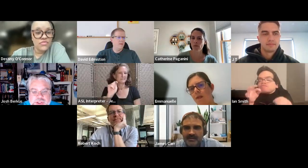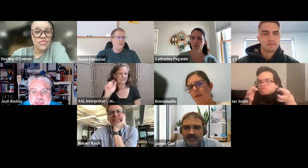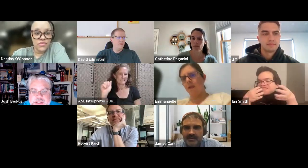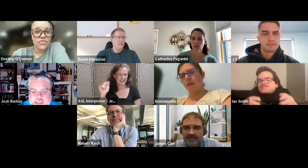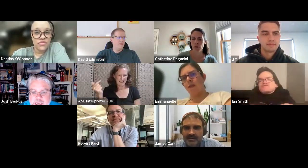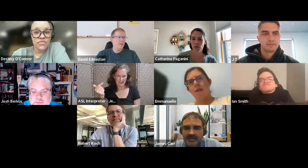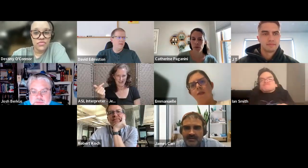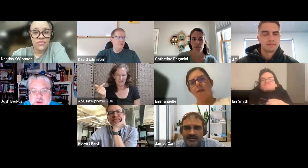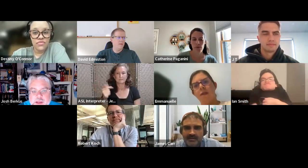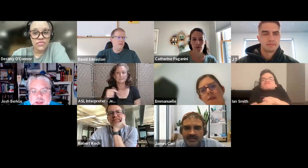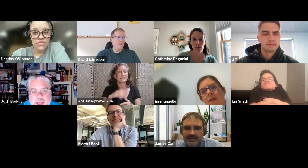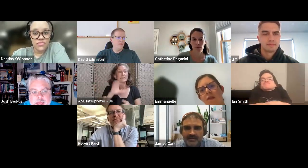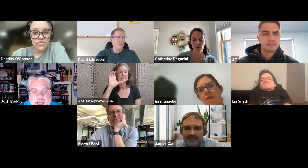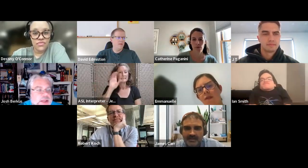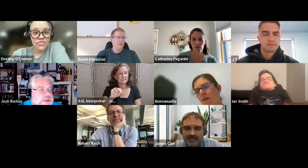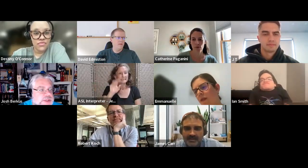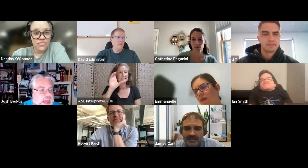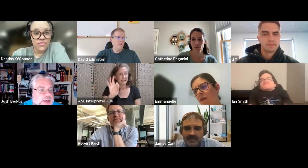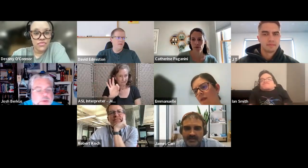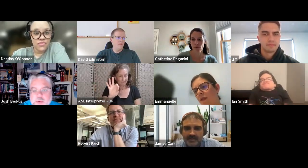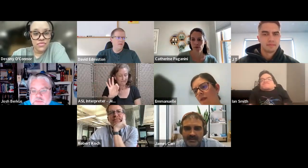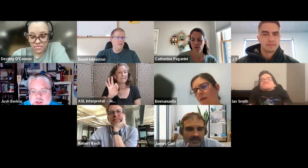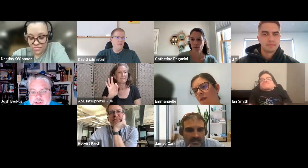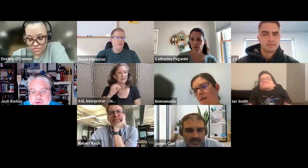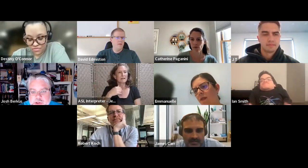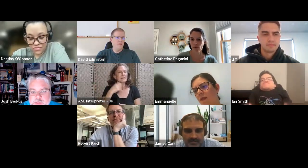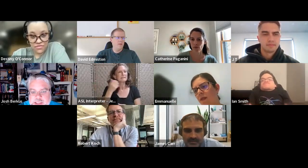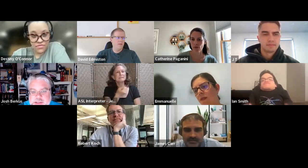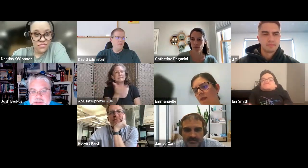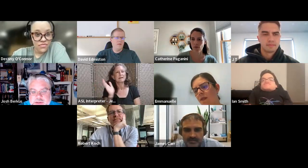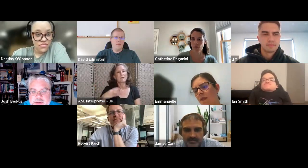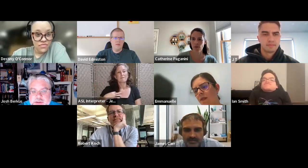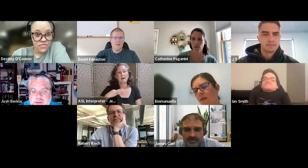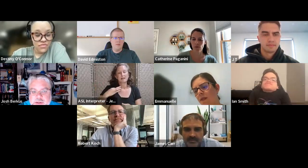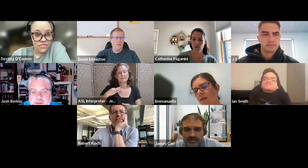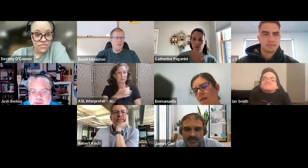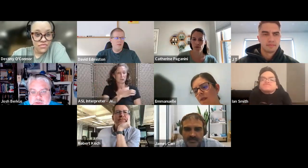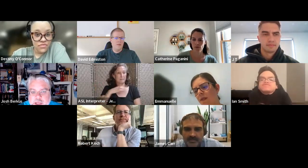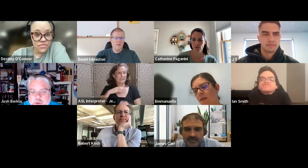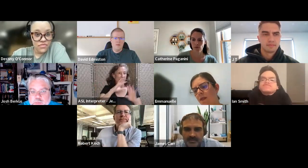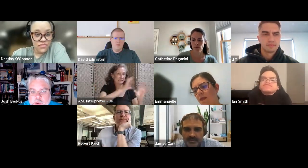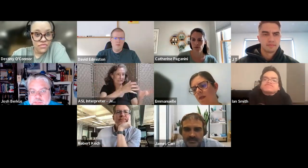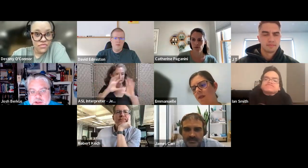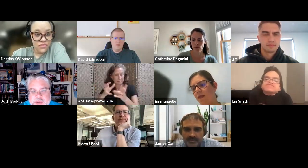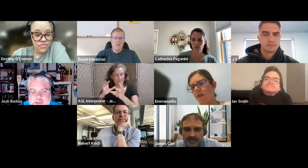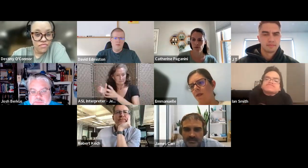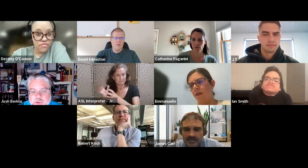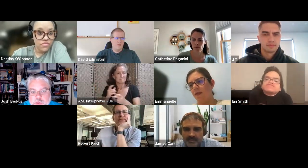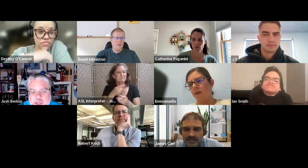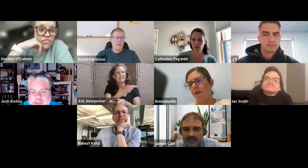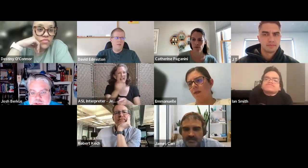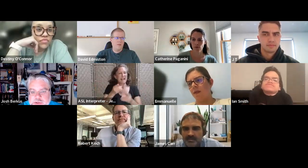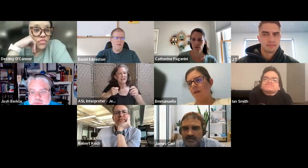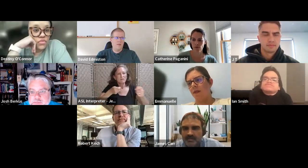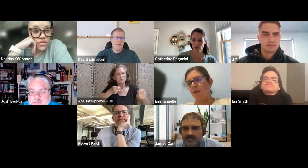The CNCF has a number of volunteer committees that run things for